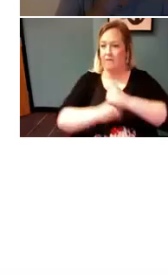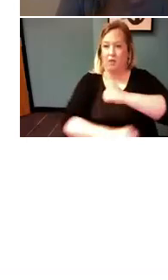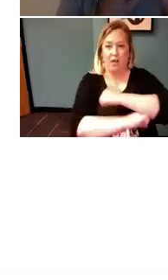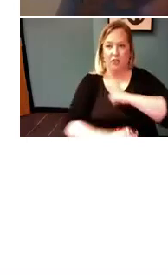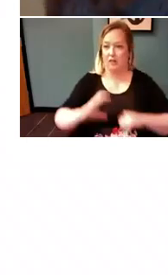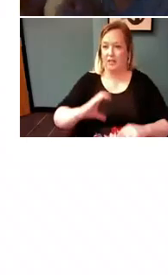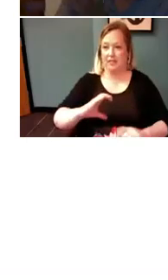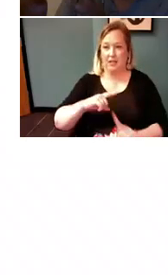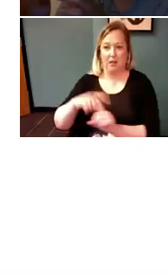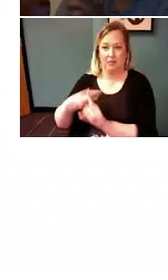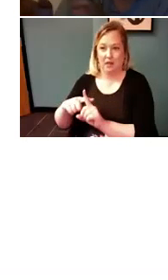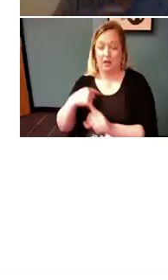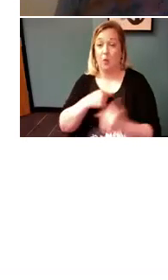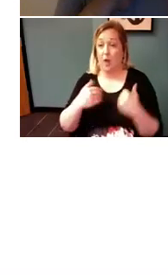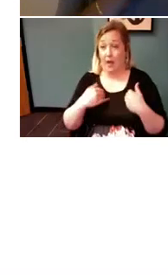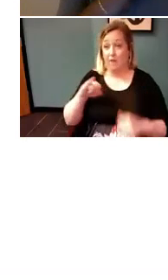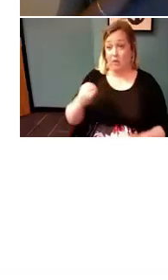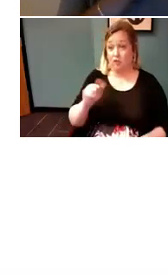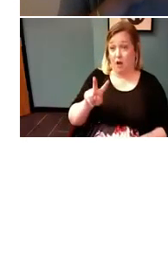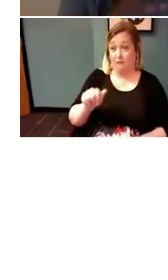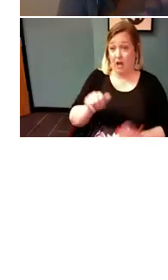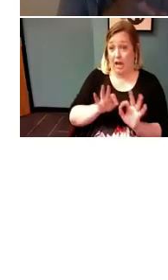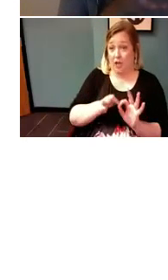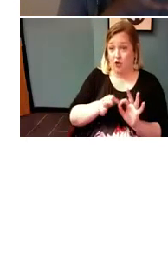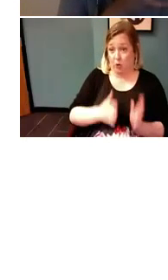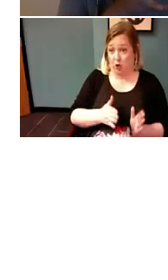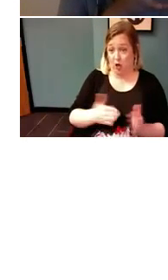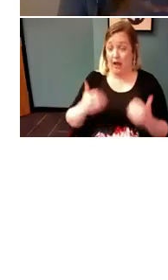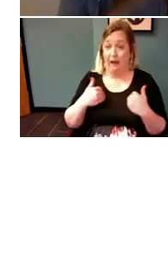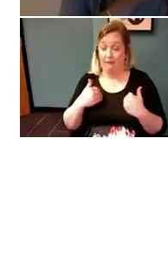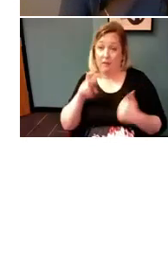interpreter, we have a Python interpreter, but what is that Java or